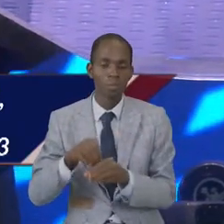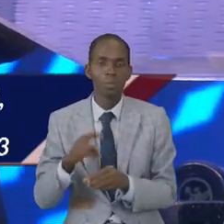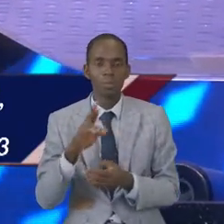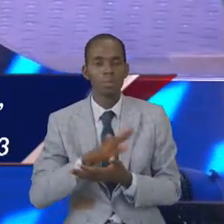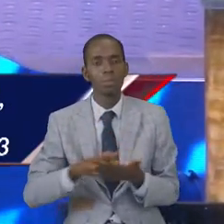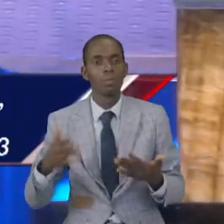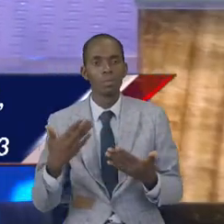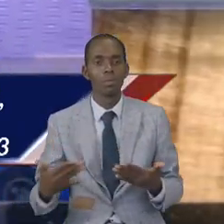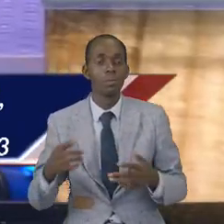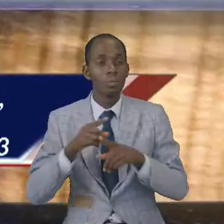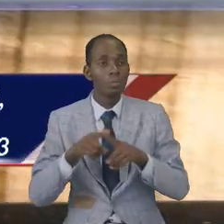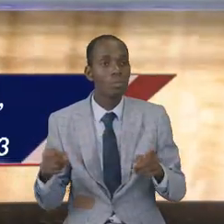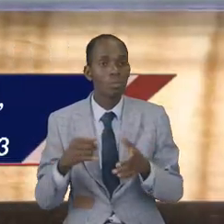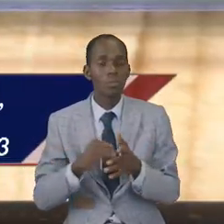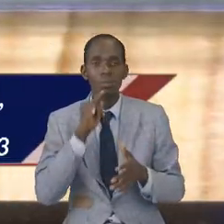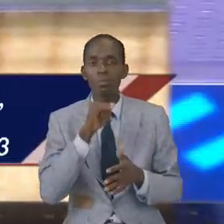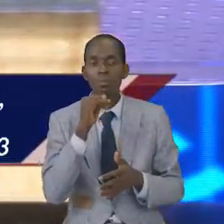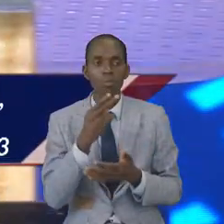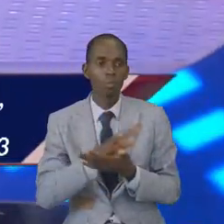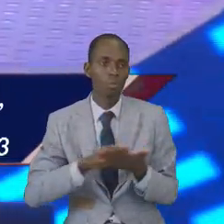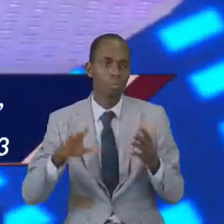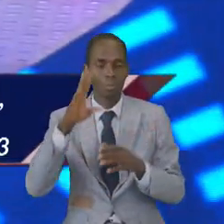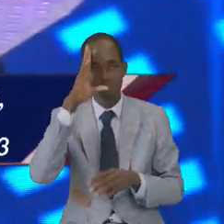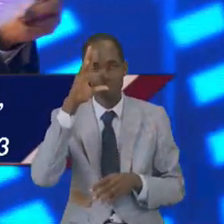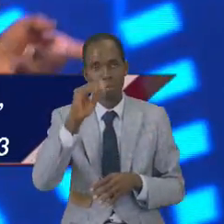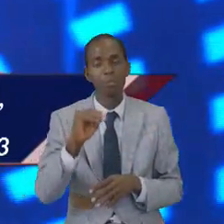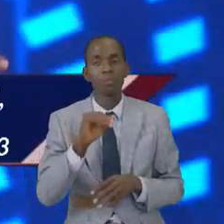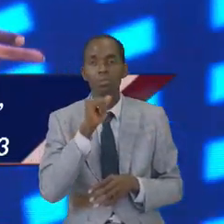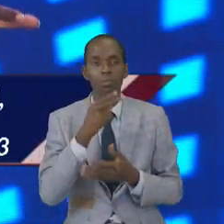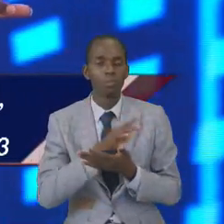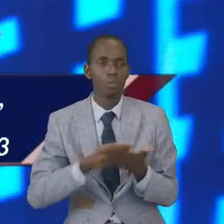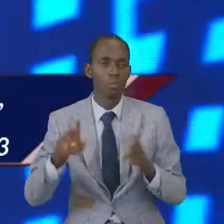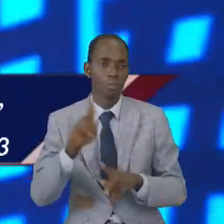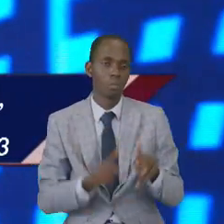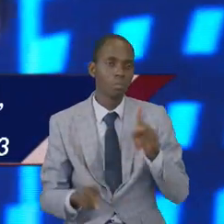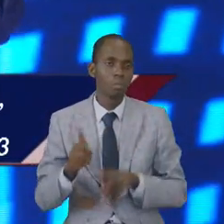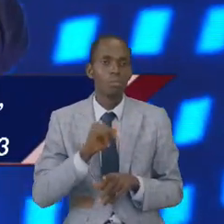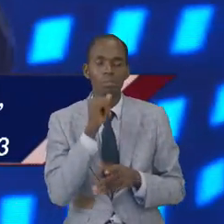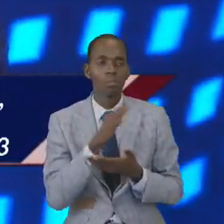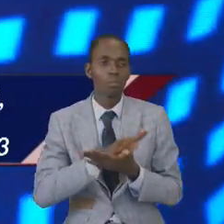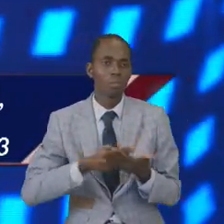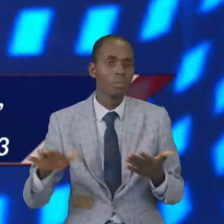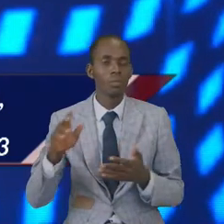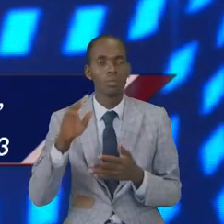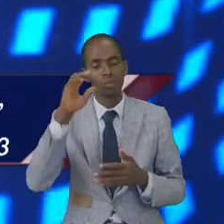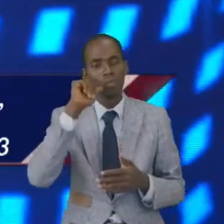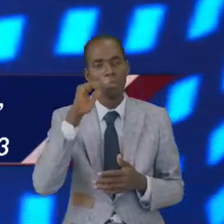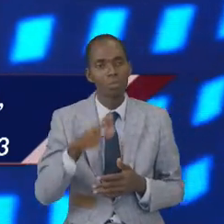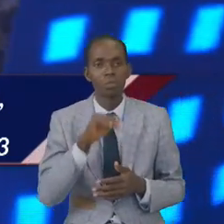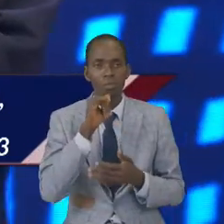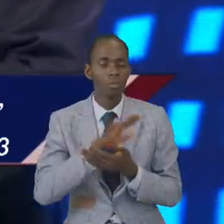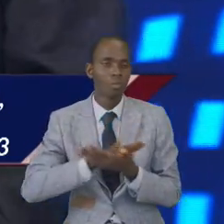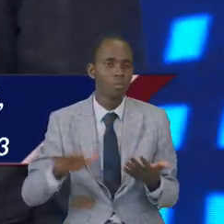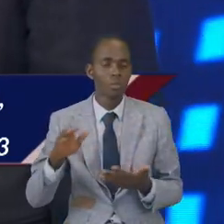seed. But it's the ungodly men, ungodly people, ungodly women,